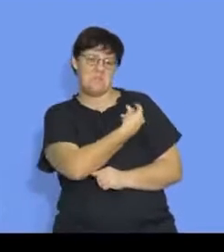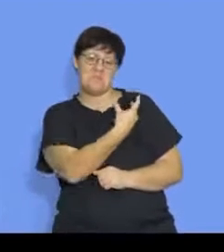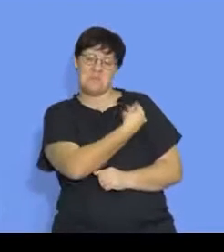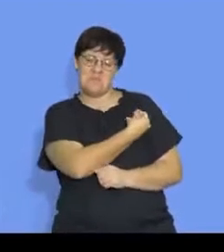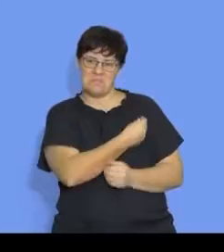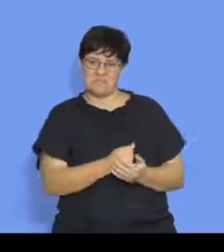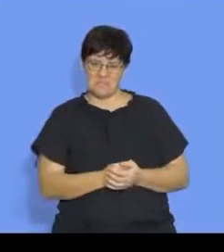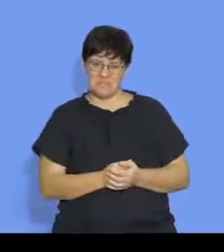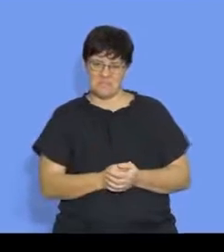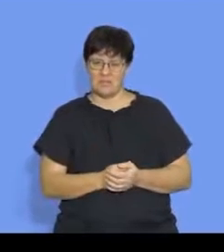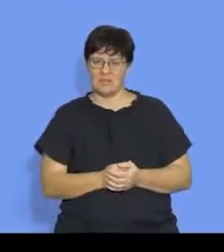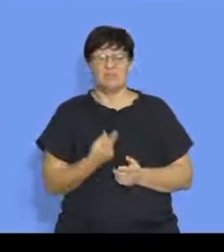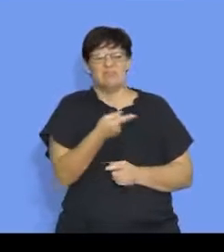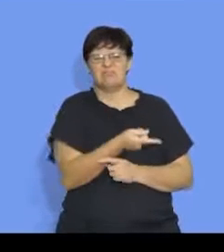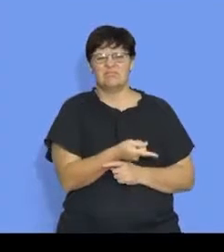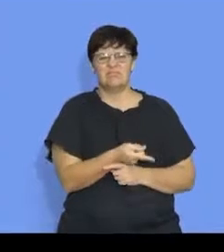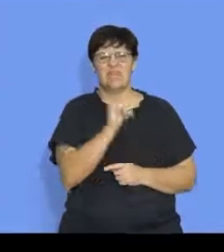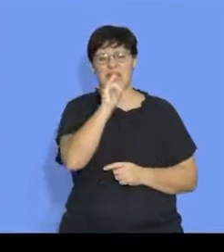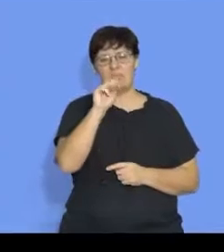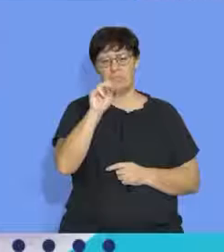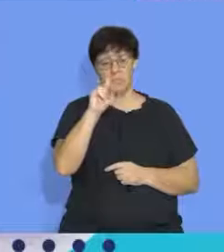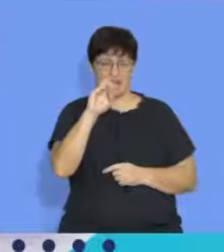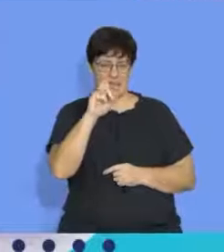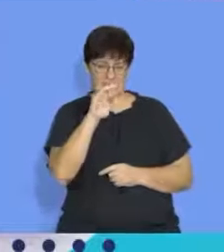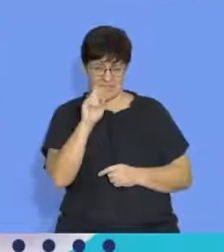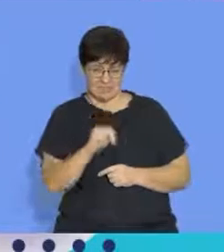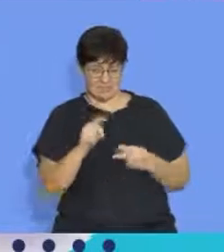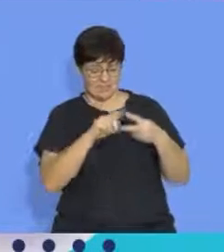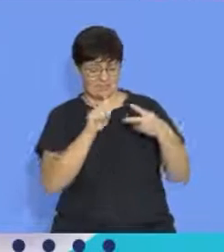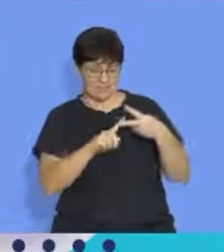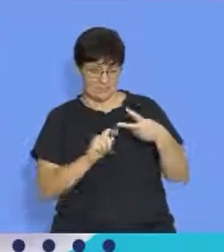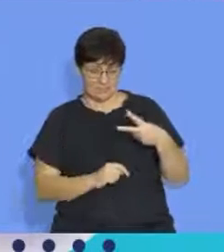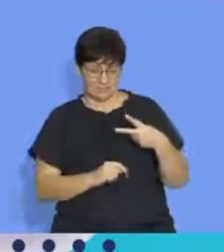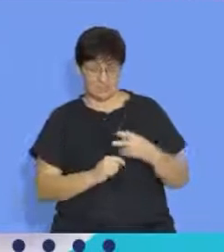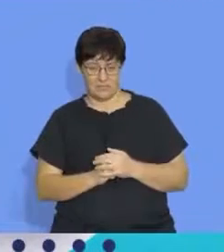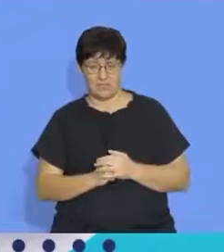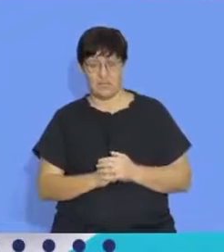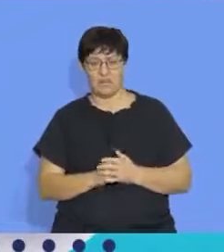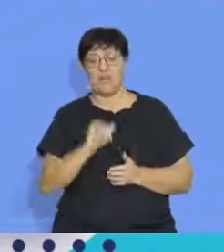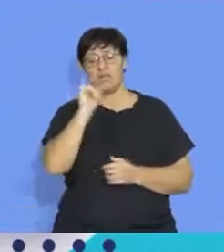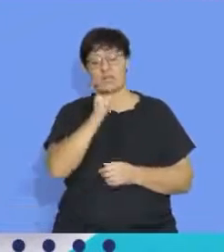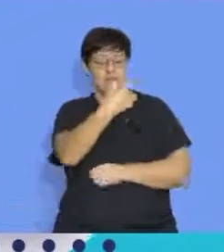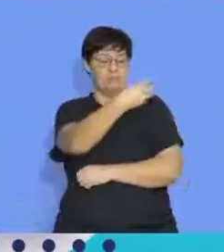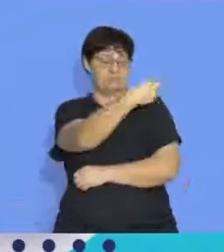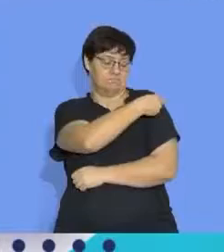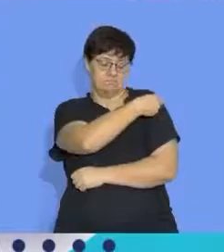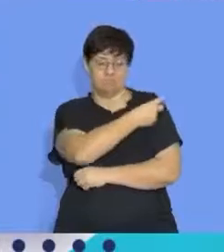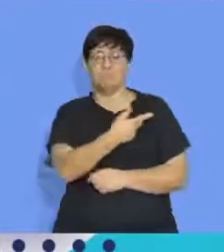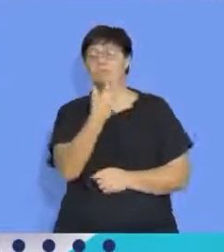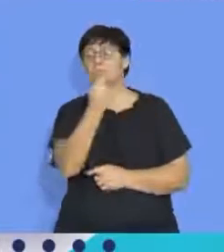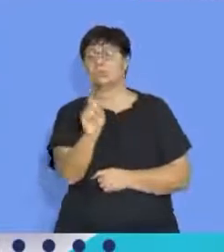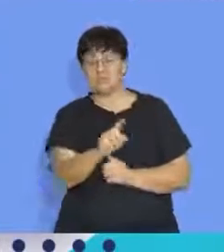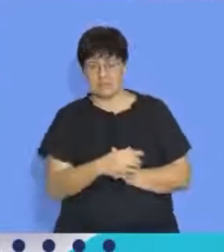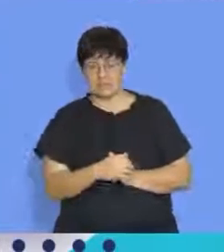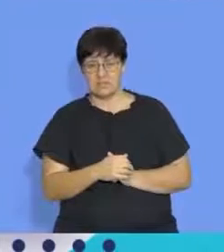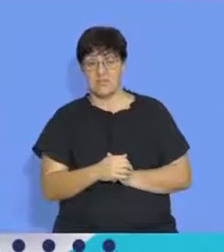what it is the following. These two concepts are the following. When we immunize you, usually what we do is